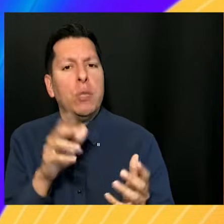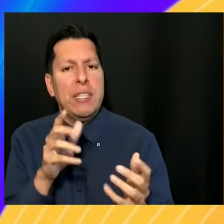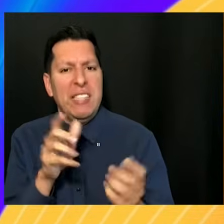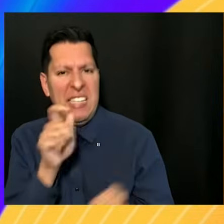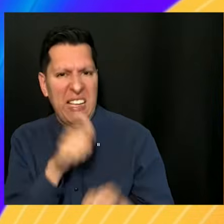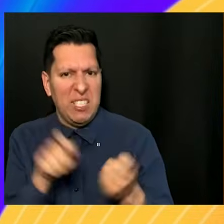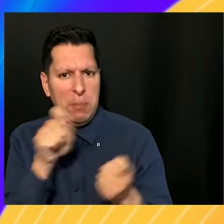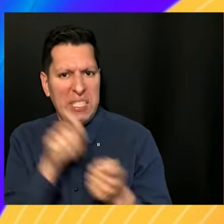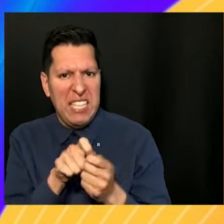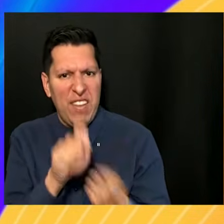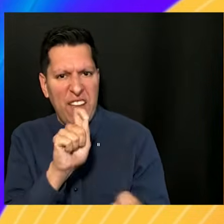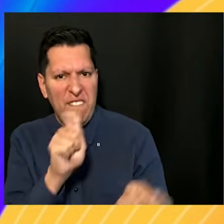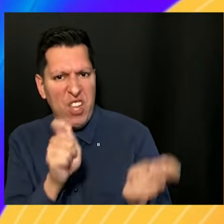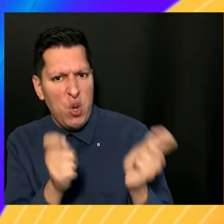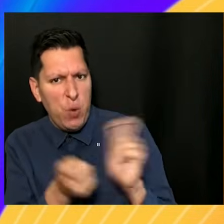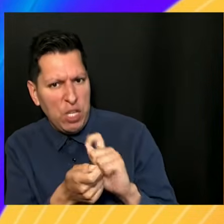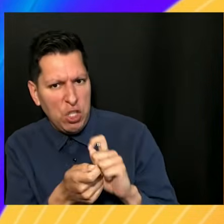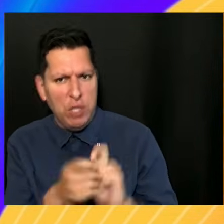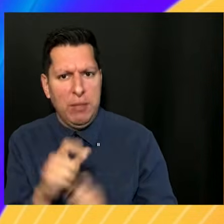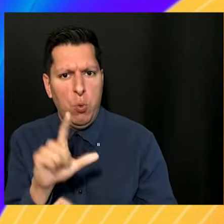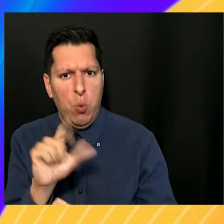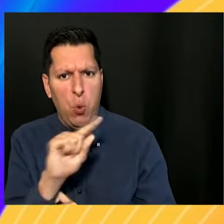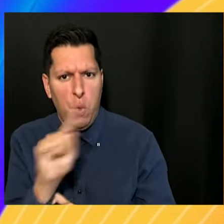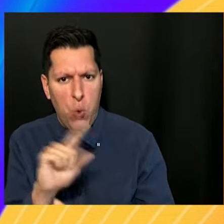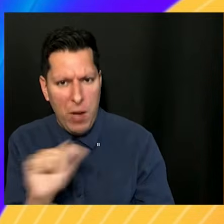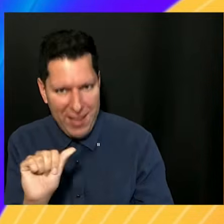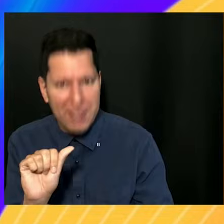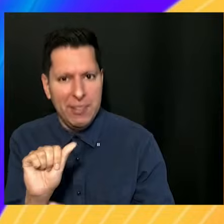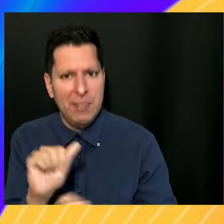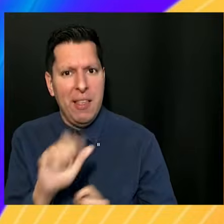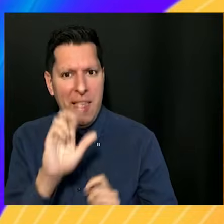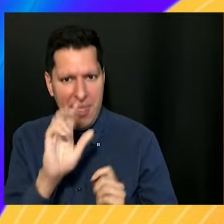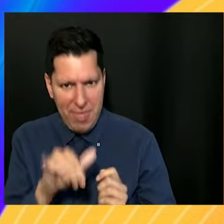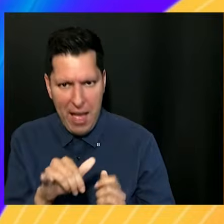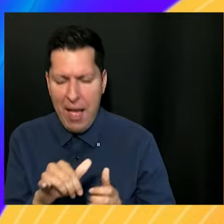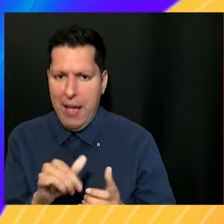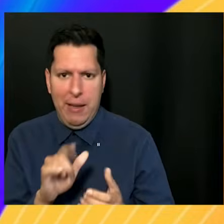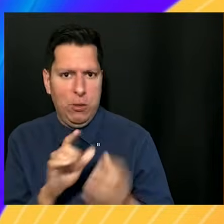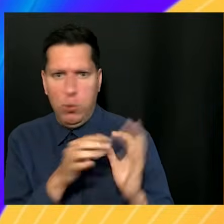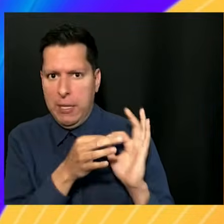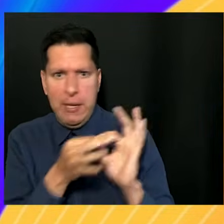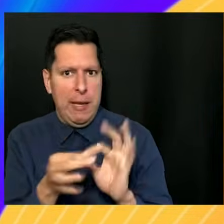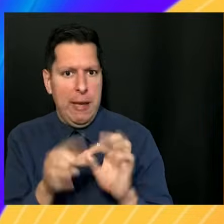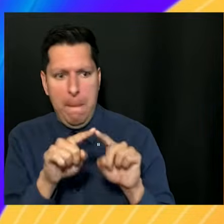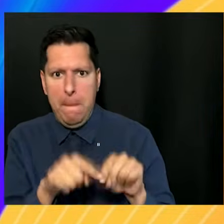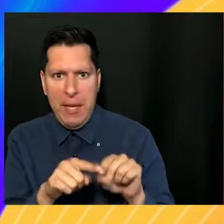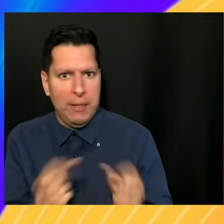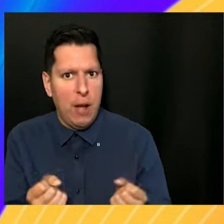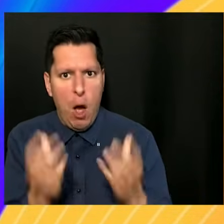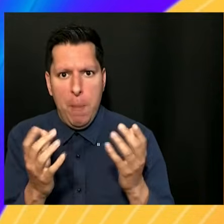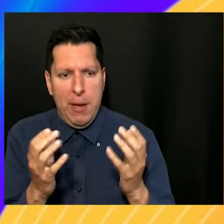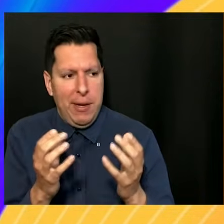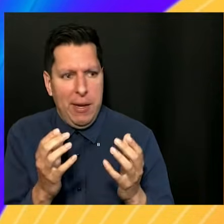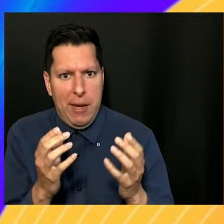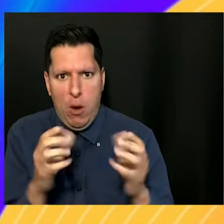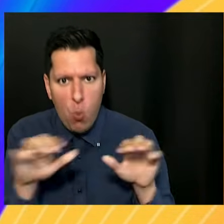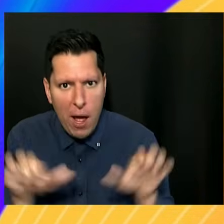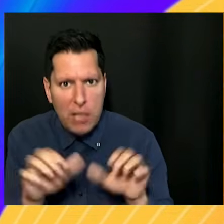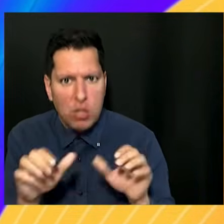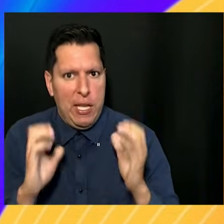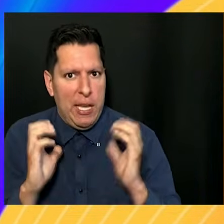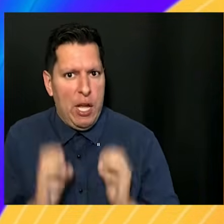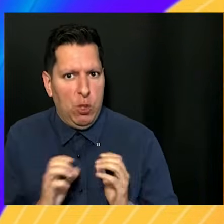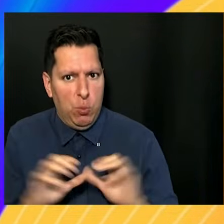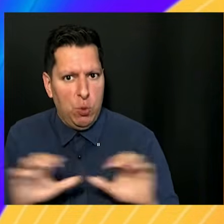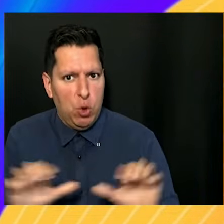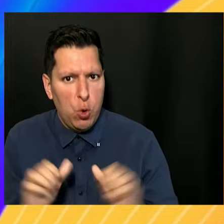of Landing Zone Accelerator, and it's, again, based off of what our customers are actually doing, except before, a lot of them were